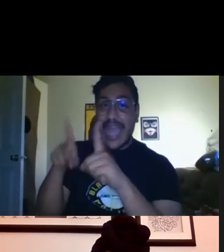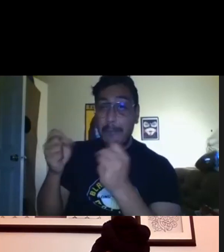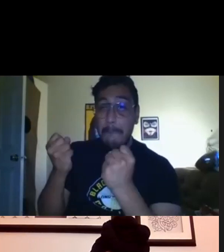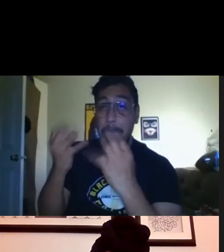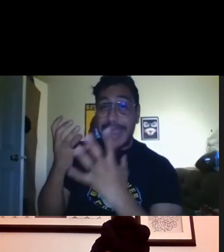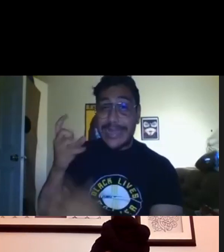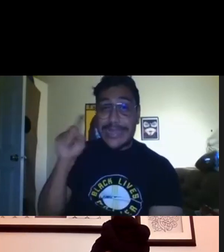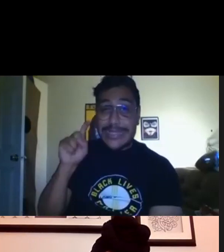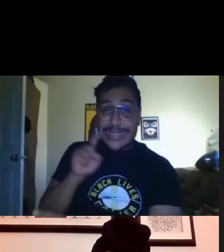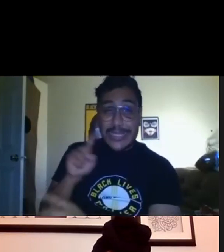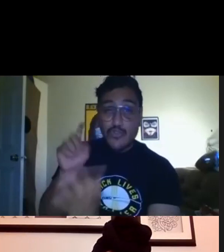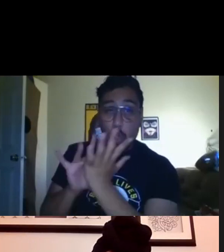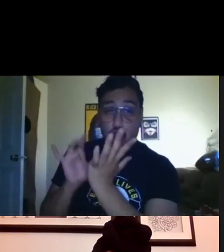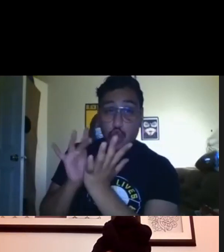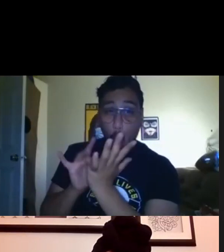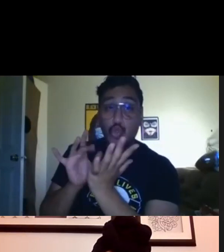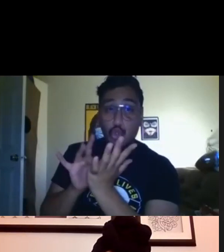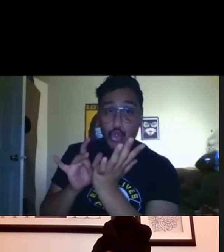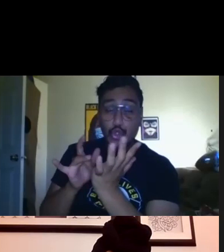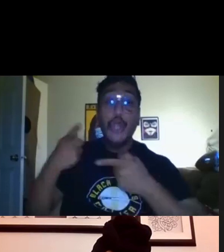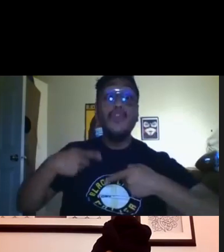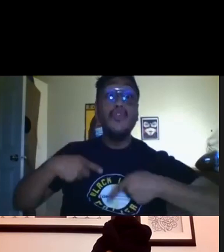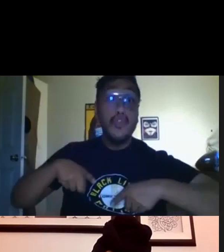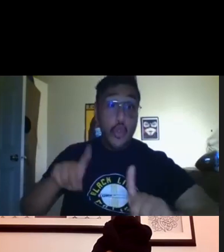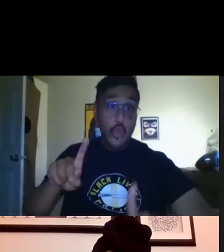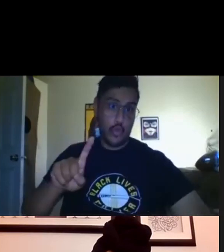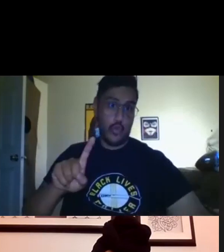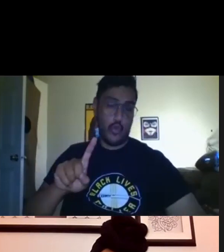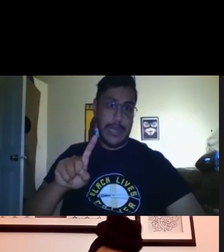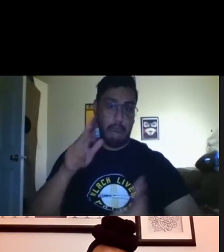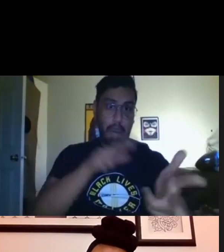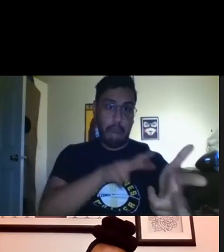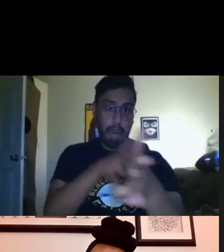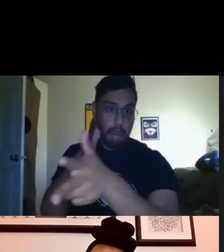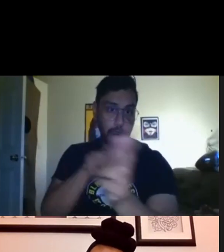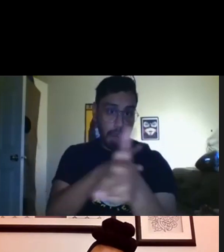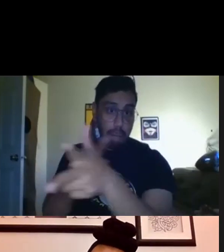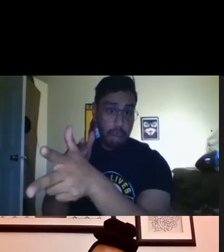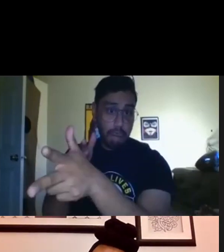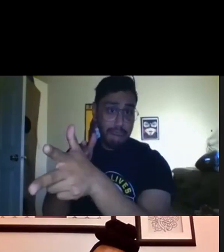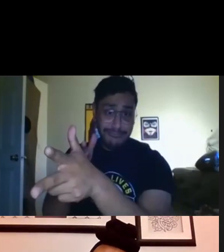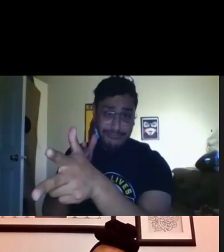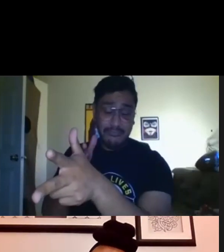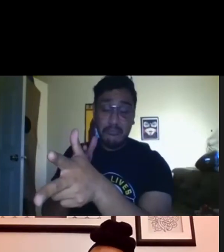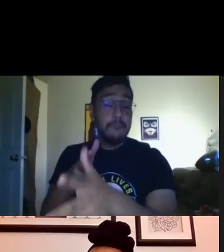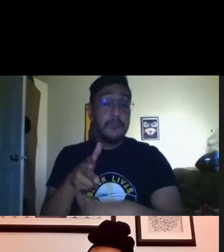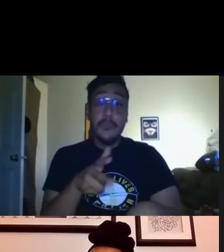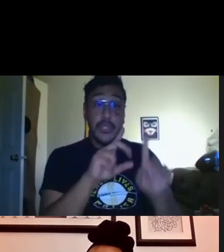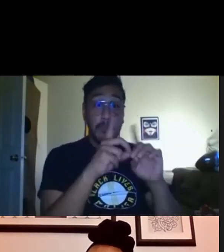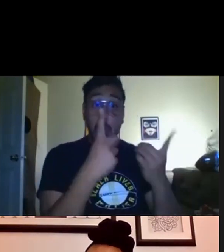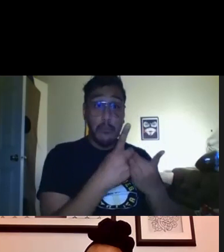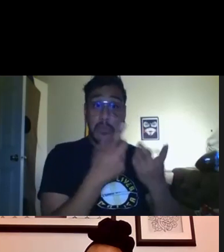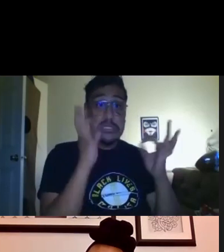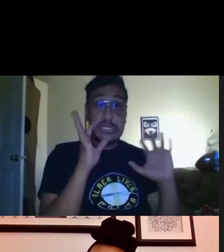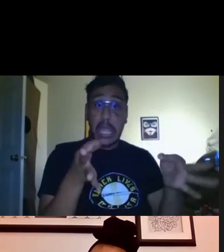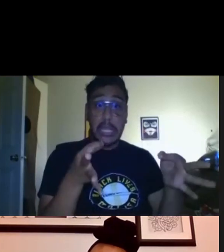assaults while doing traffic stops, and the department hadn't decided to take action against him. And so the